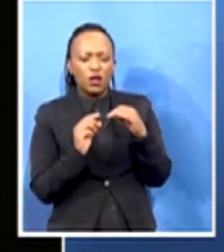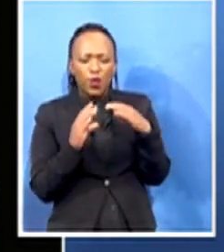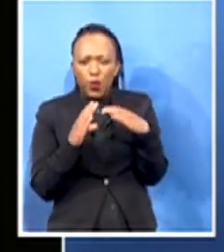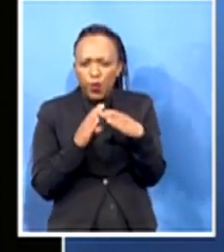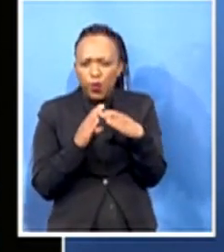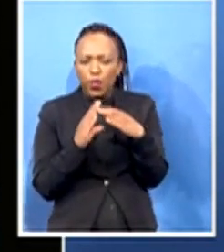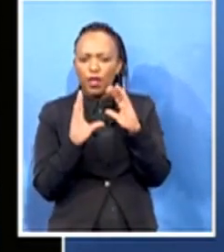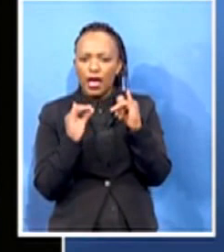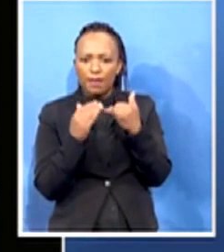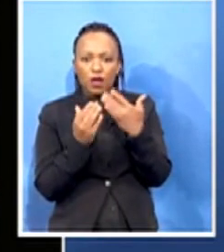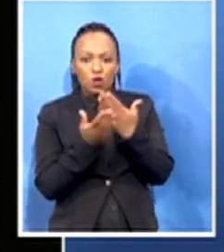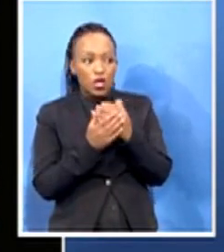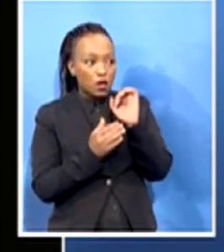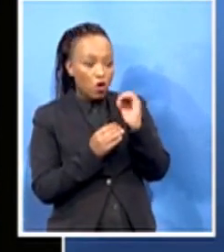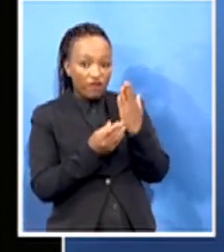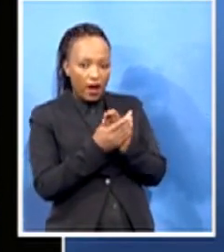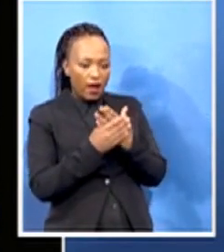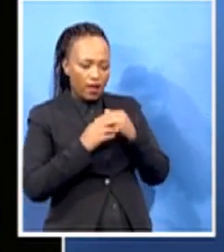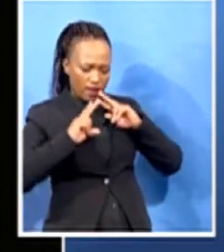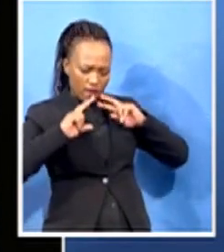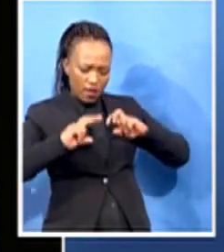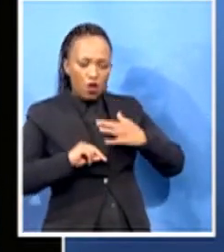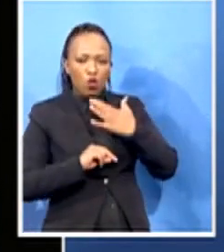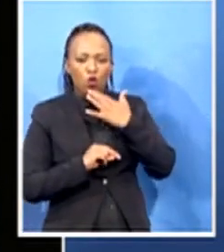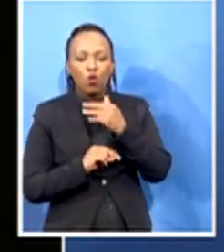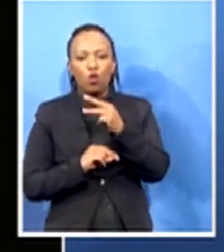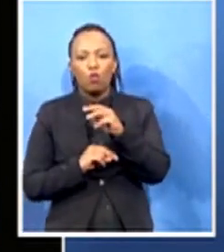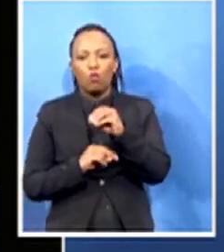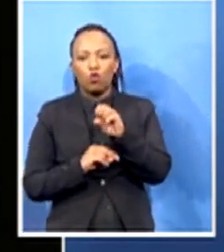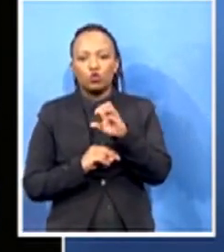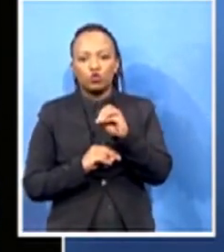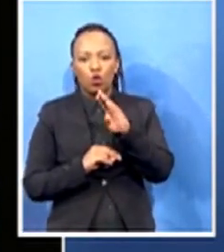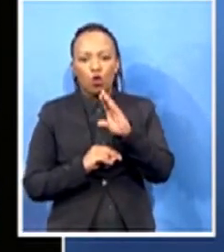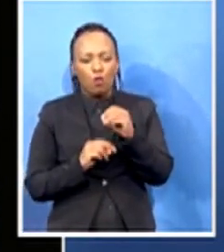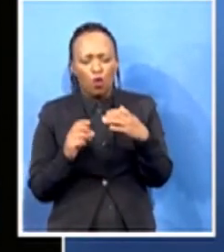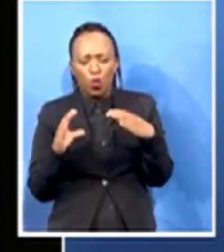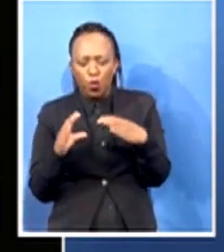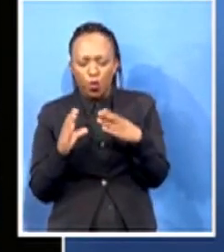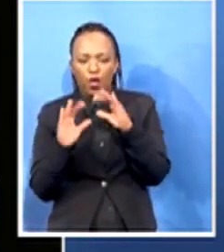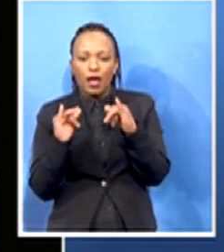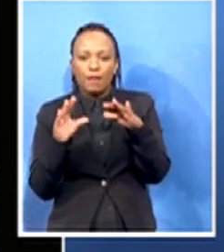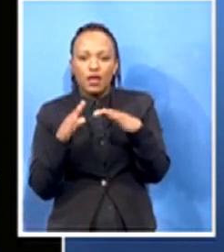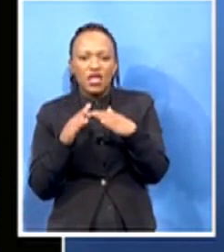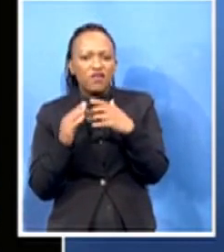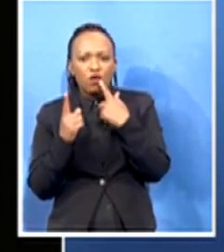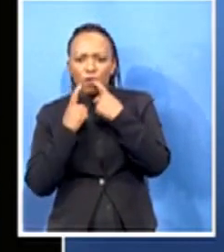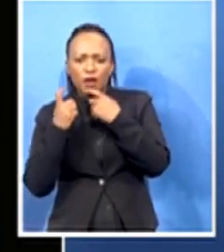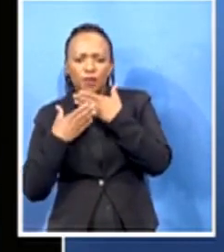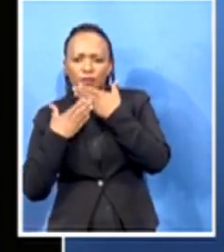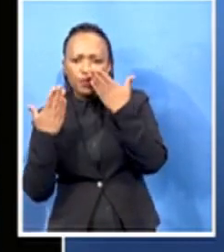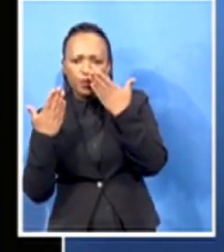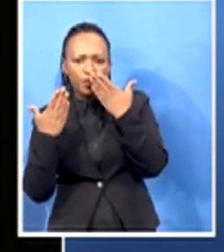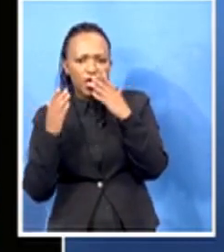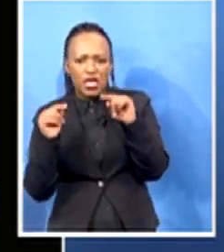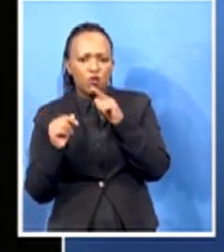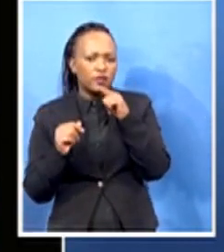Musobo Collier. It's a very small one. Now, if they can cry and tell us about those economics